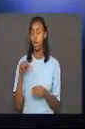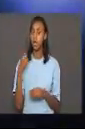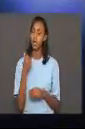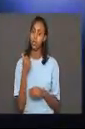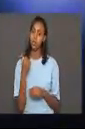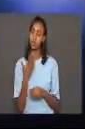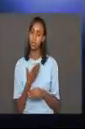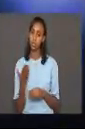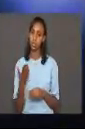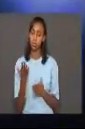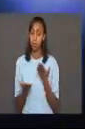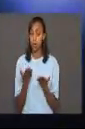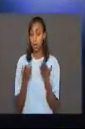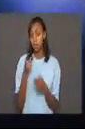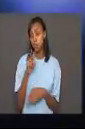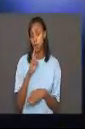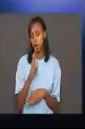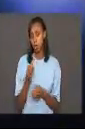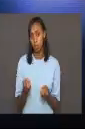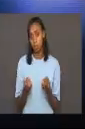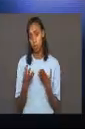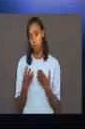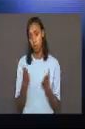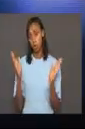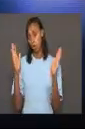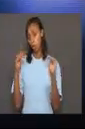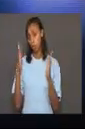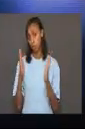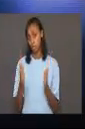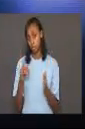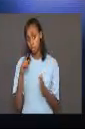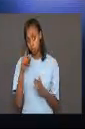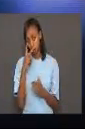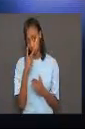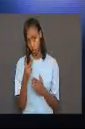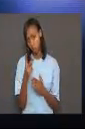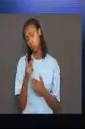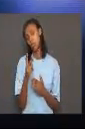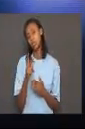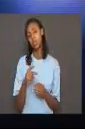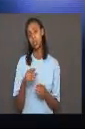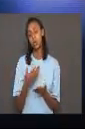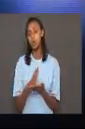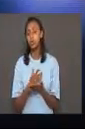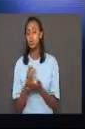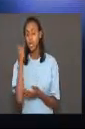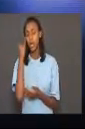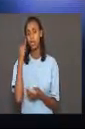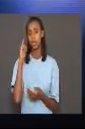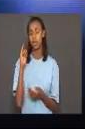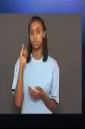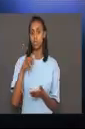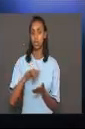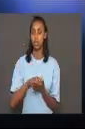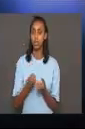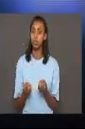On the other hand, perhaps you were more optimistic in your outlook and contributed